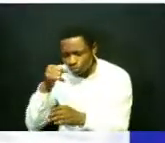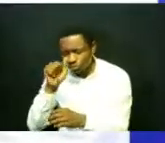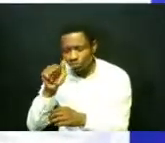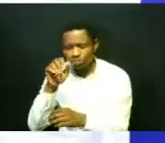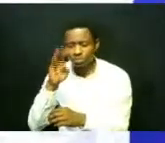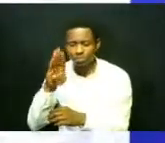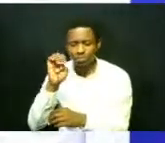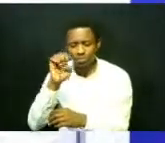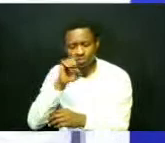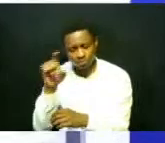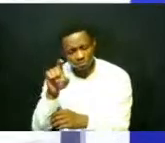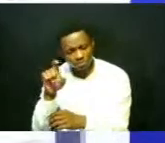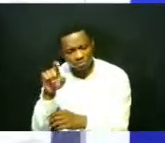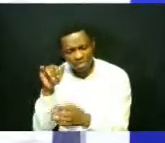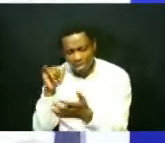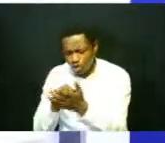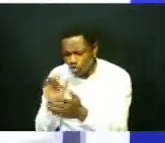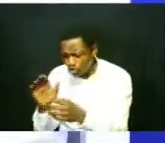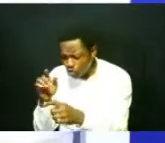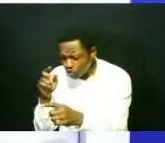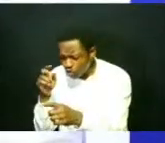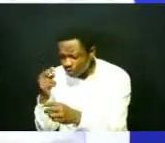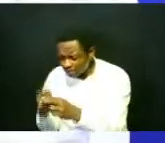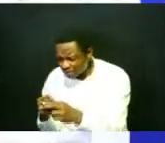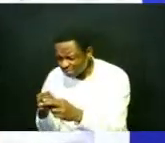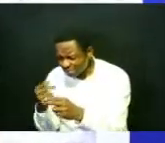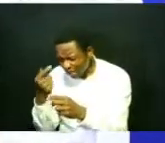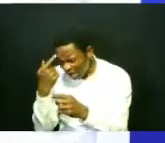whose name had defined him,